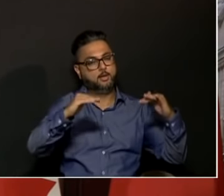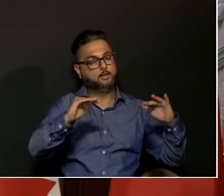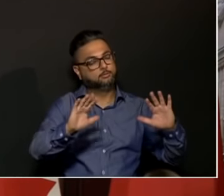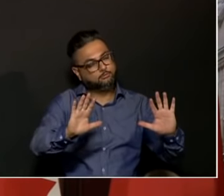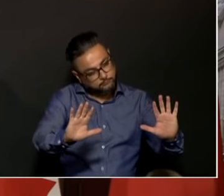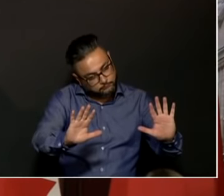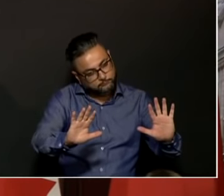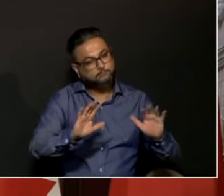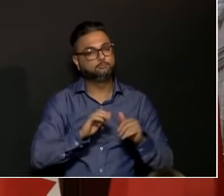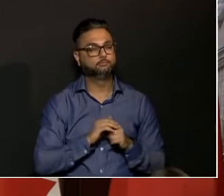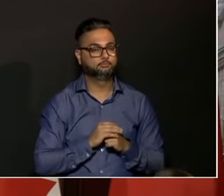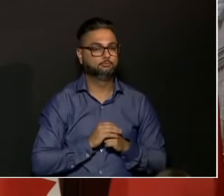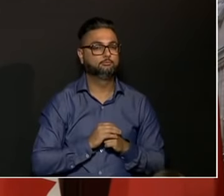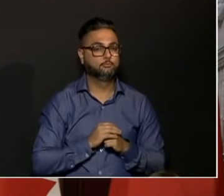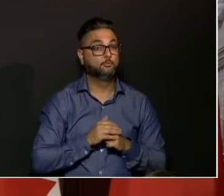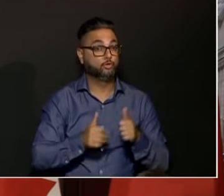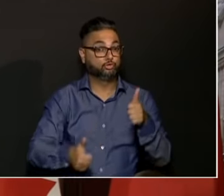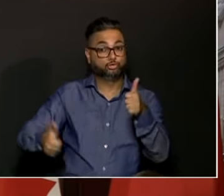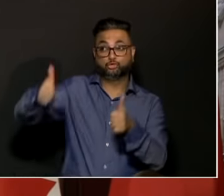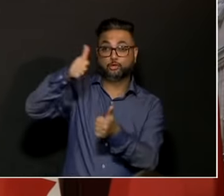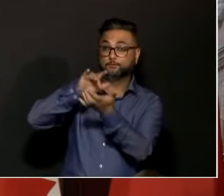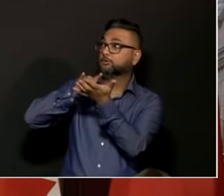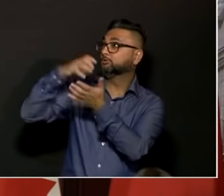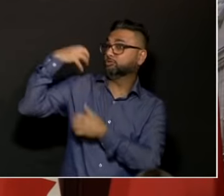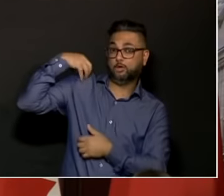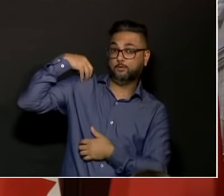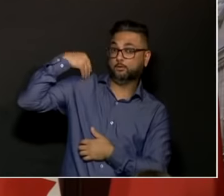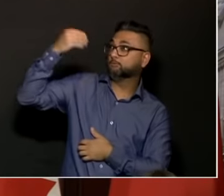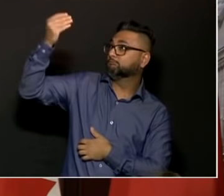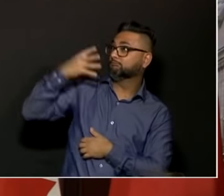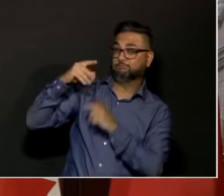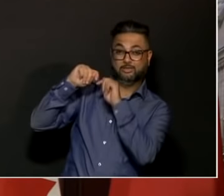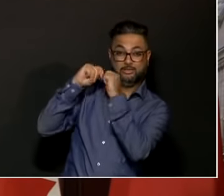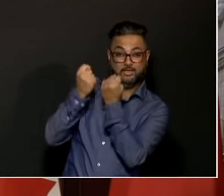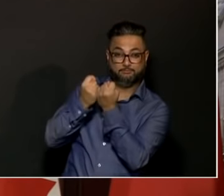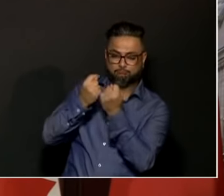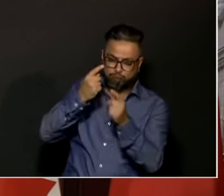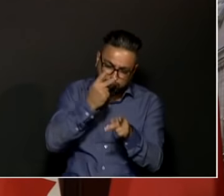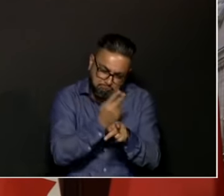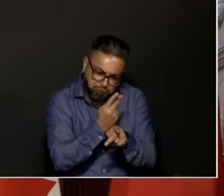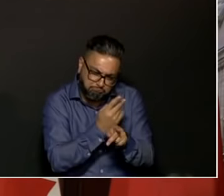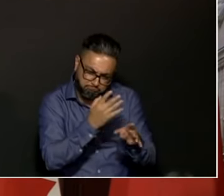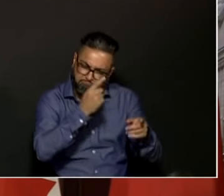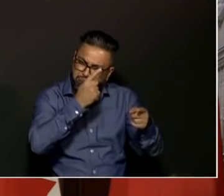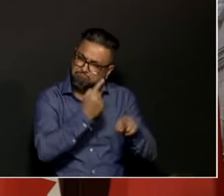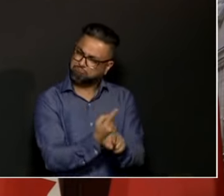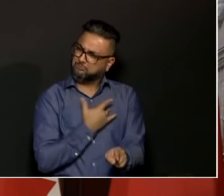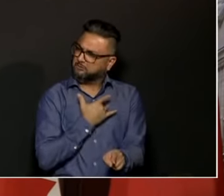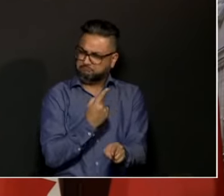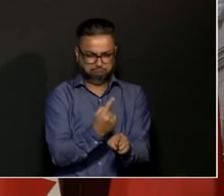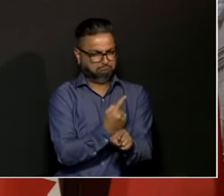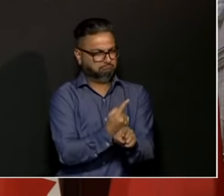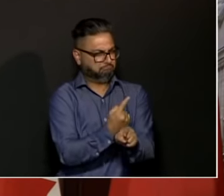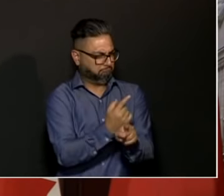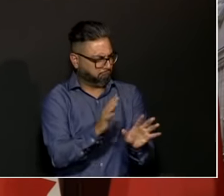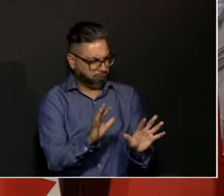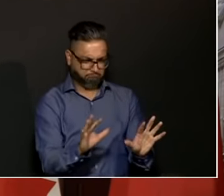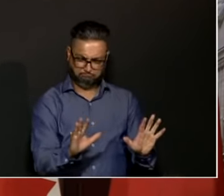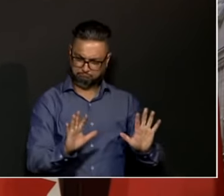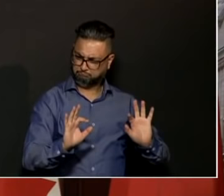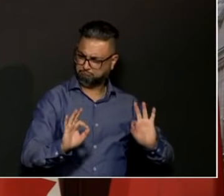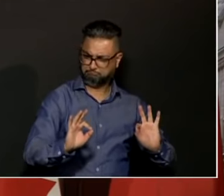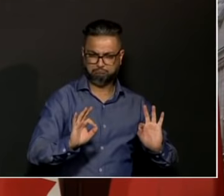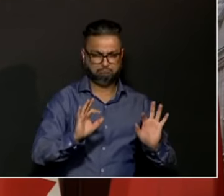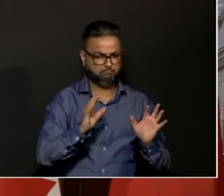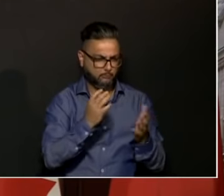is the chief medical officer and the health team. They're very pragmatic. They understand the economy is very important, as it is to us, but number